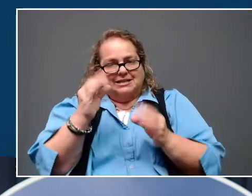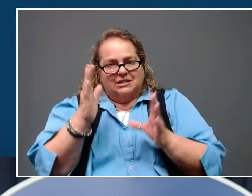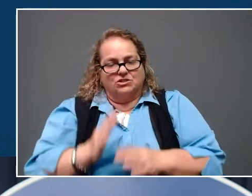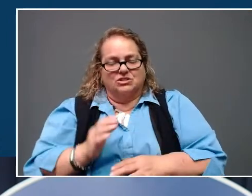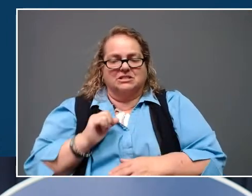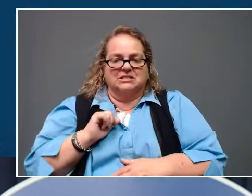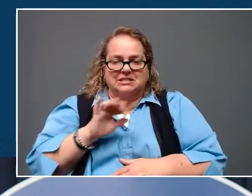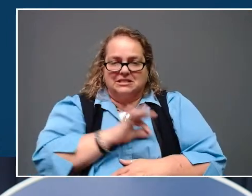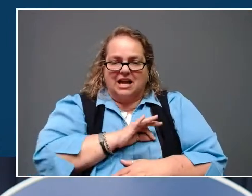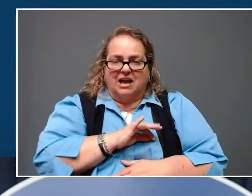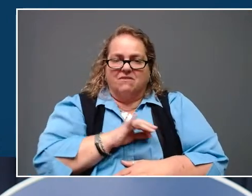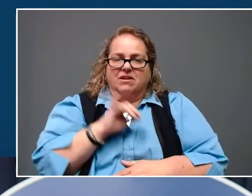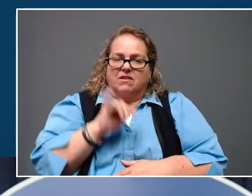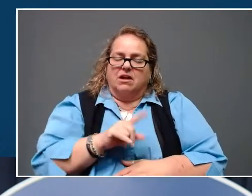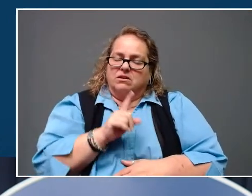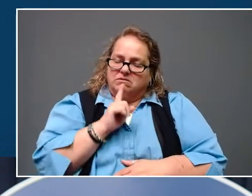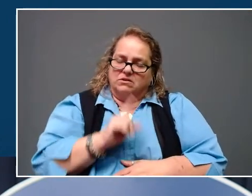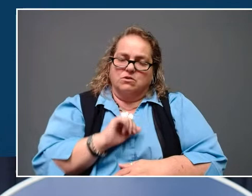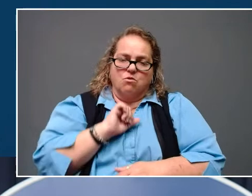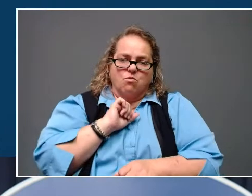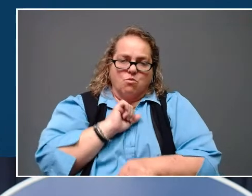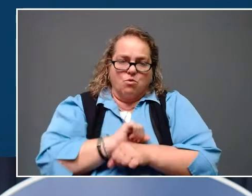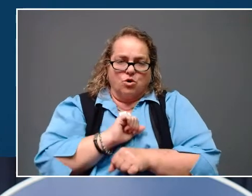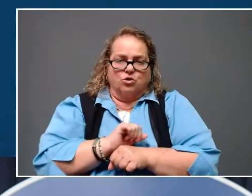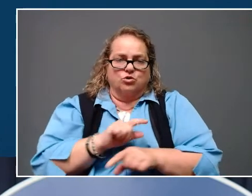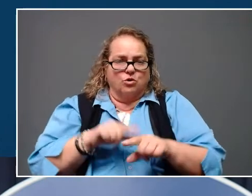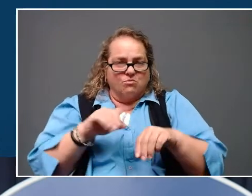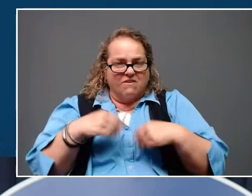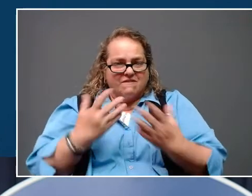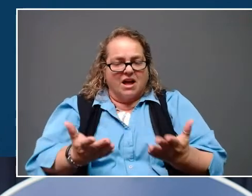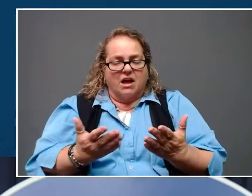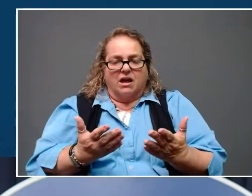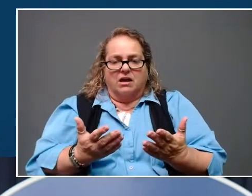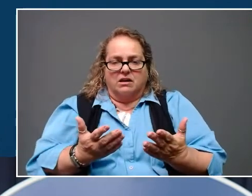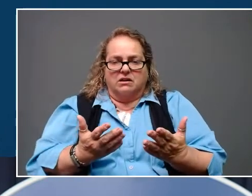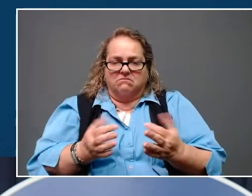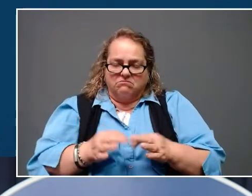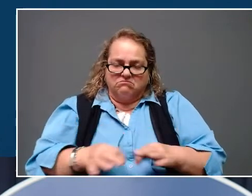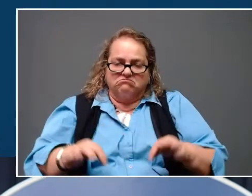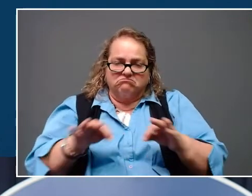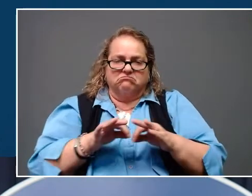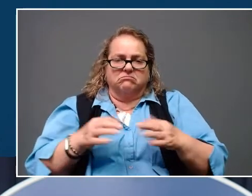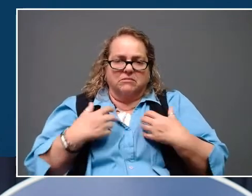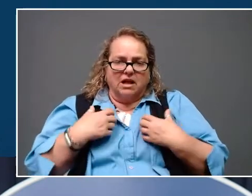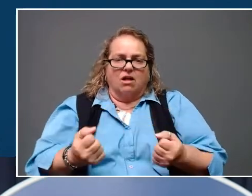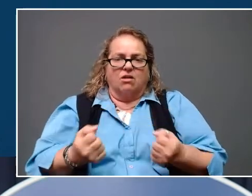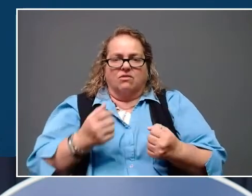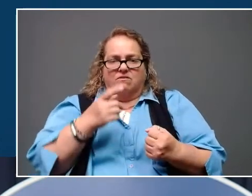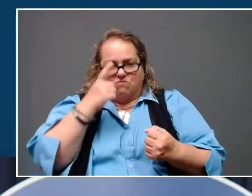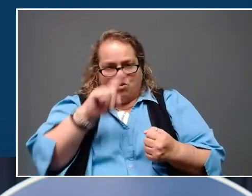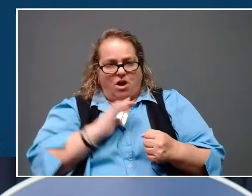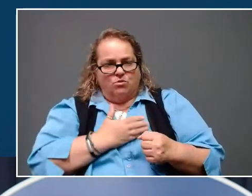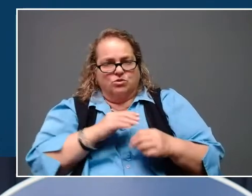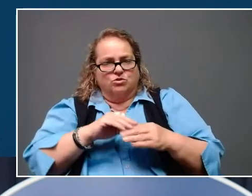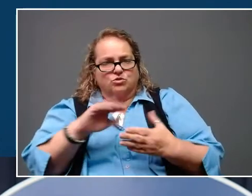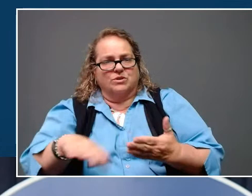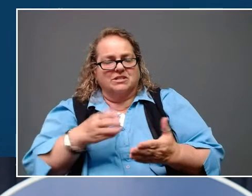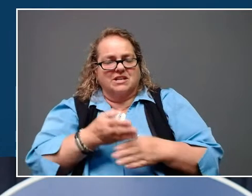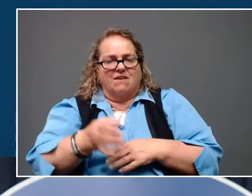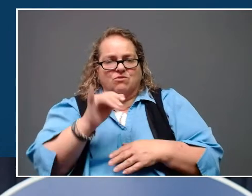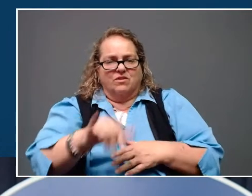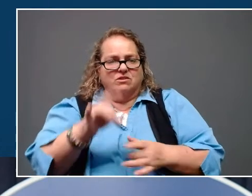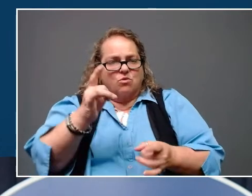have diligently worked to provide the well-being of our students after this. And I want to